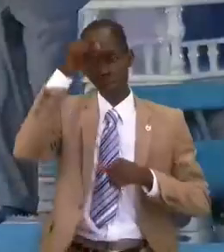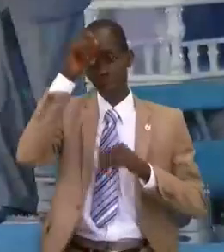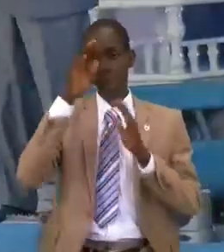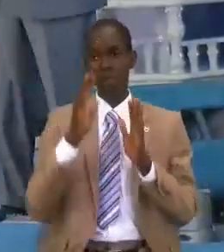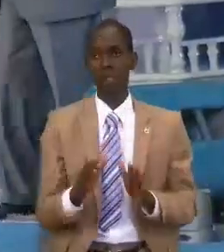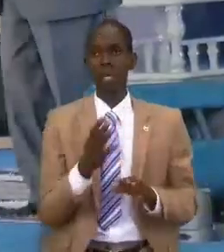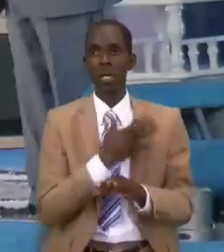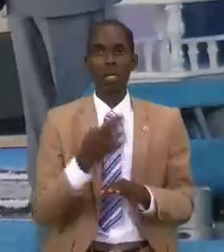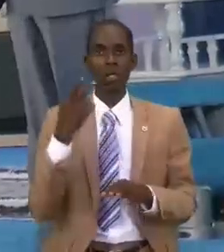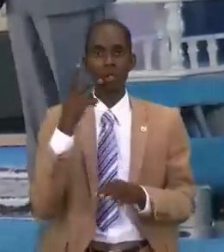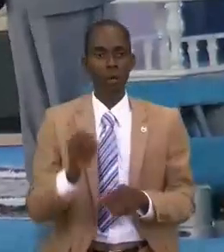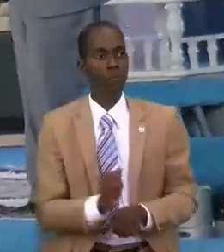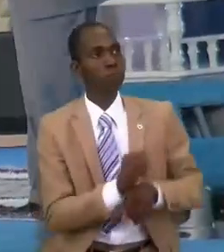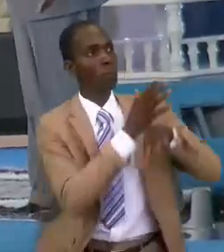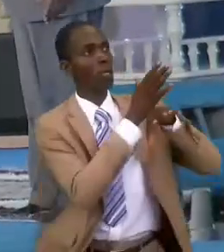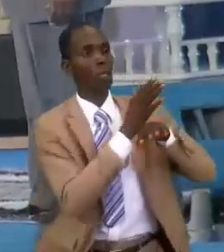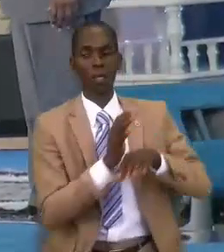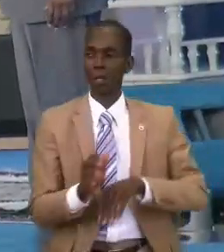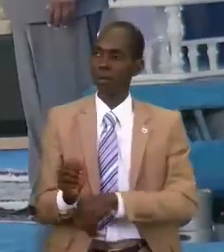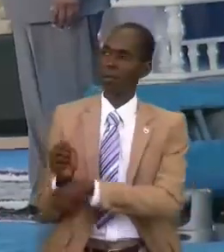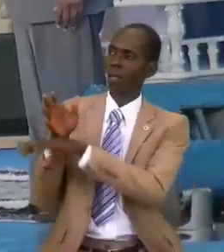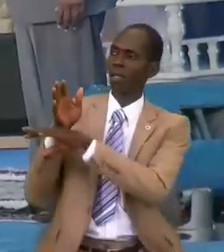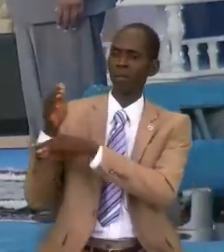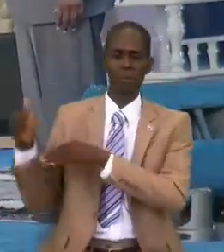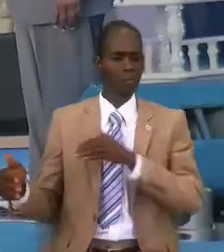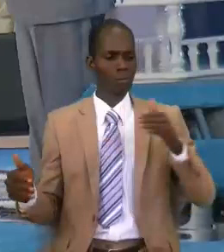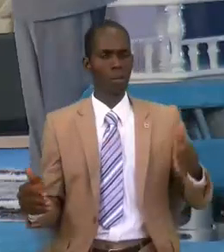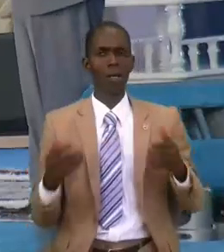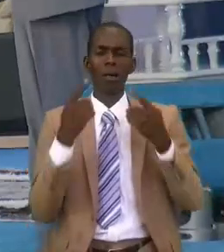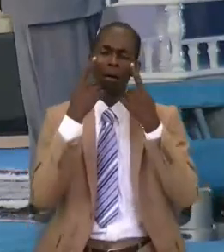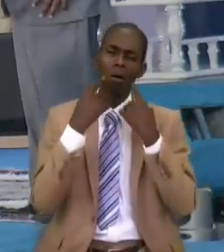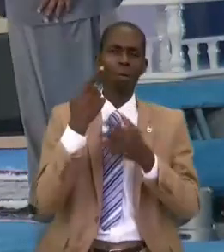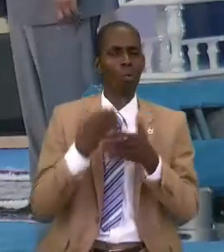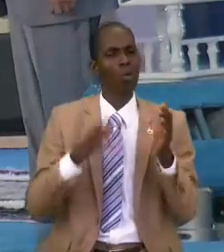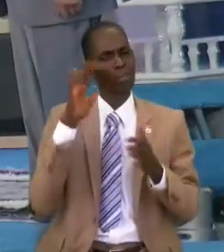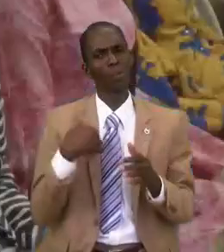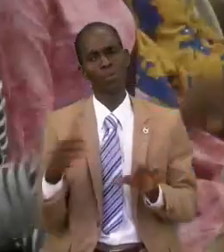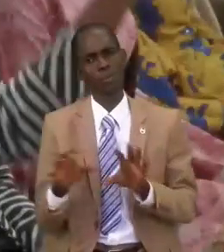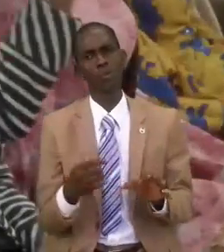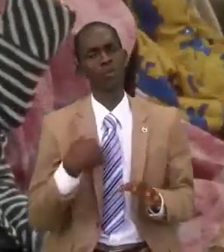they cried, what shall we do? We should have died in Egypt. No, you will not die in Egypt.